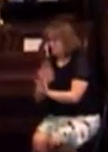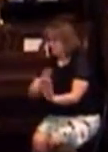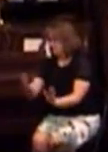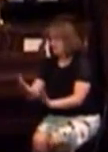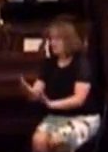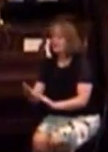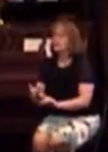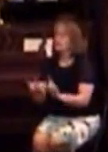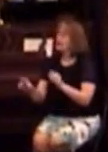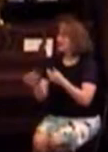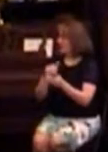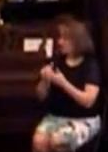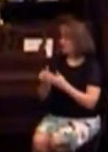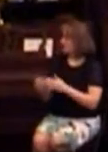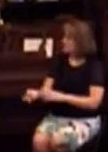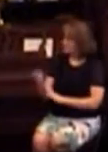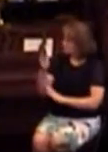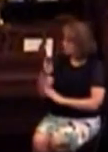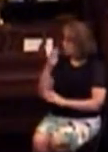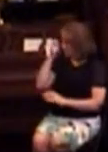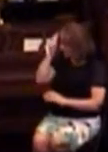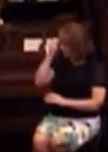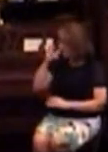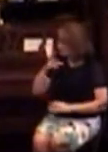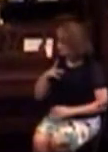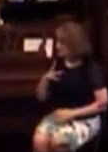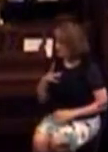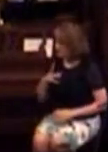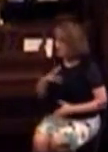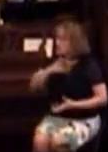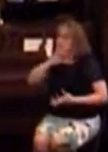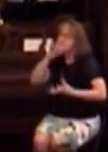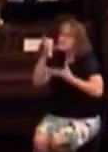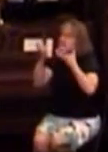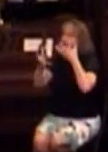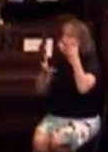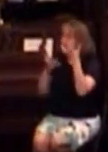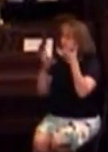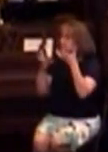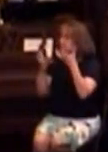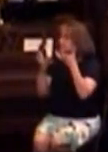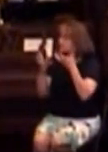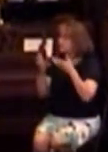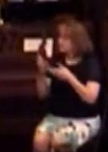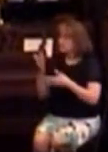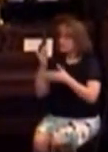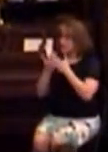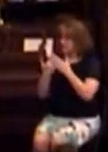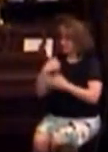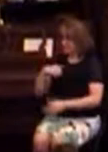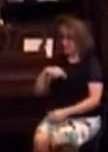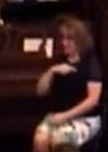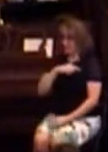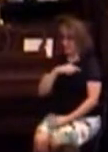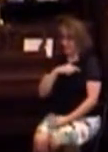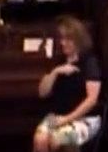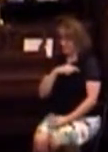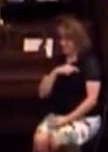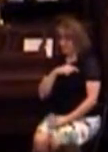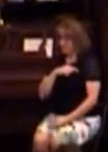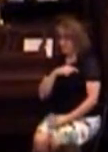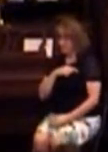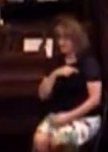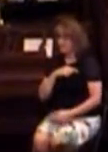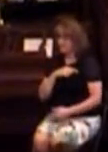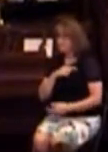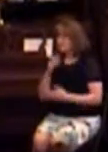shouting. Many of us are shy and reserved, right? I wouldn't mind, if I'm in the right mood, especially out of